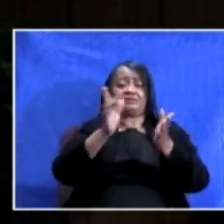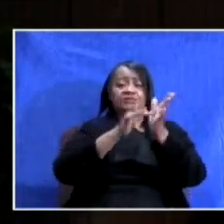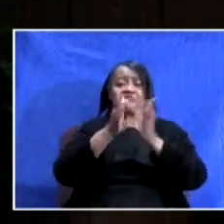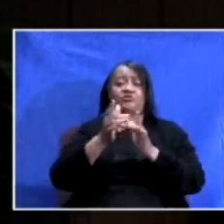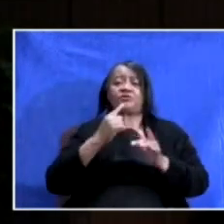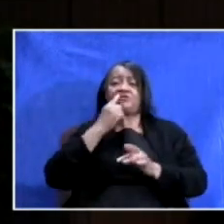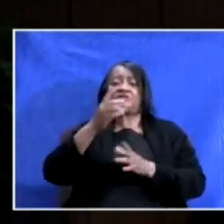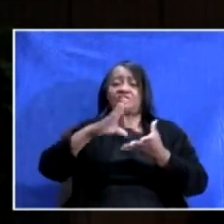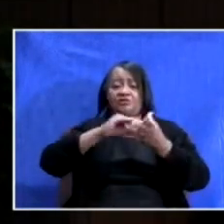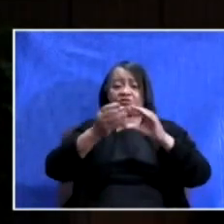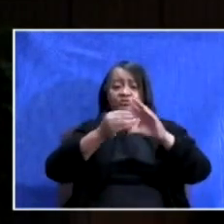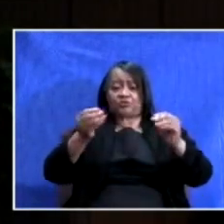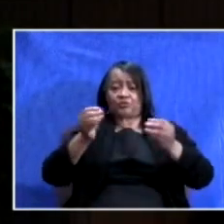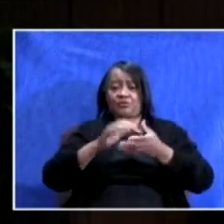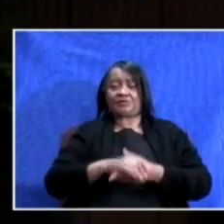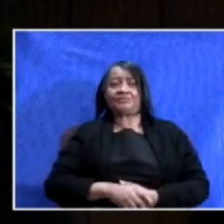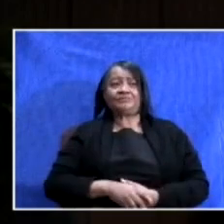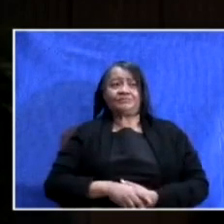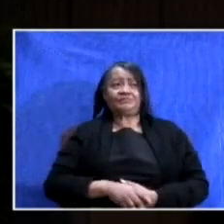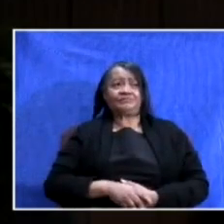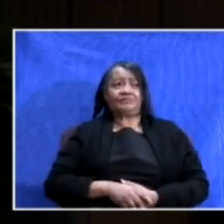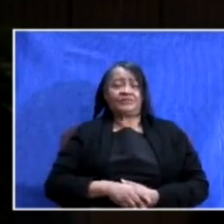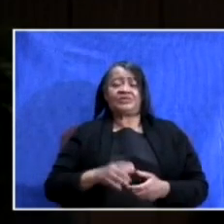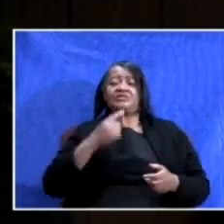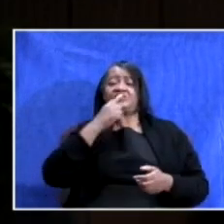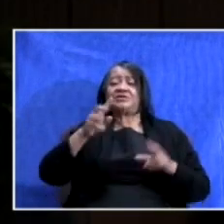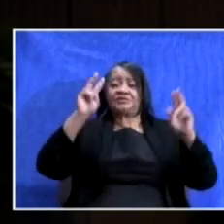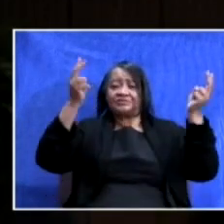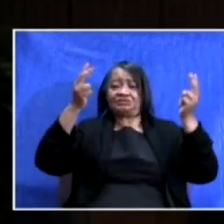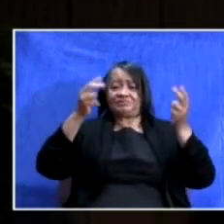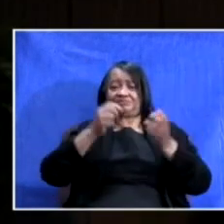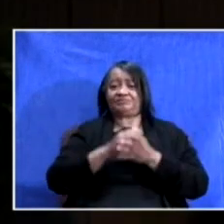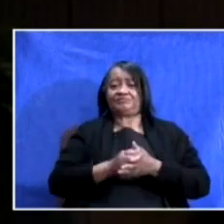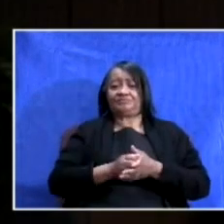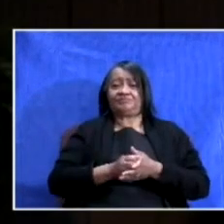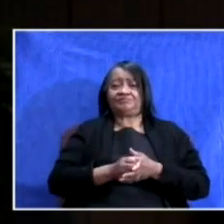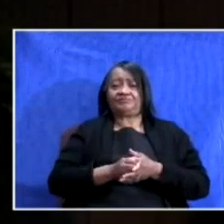tells a story. He says,